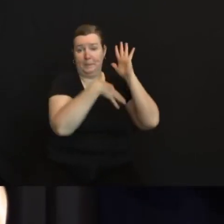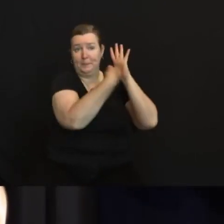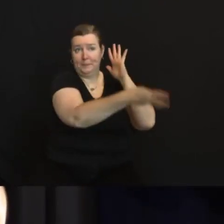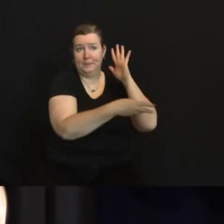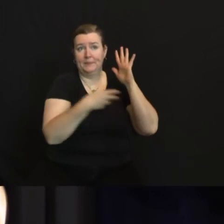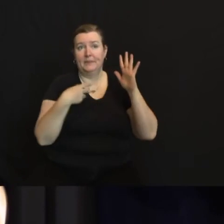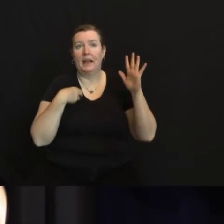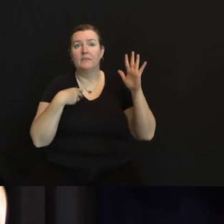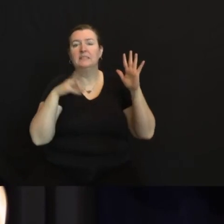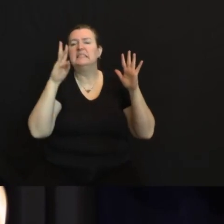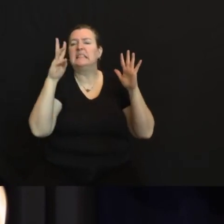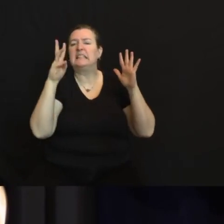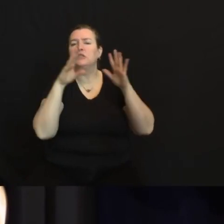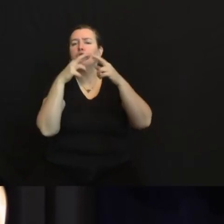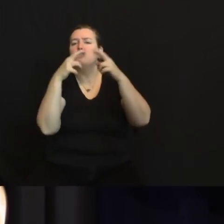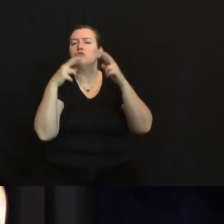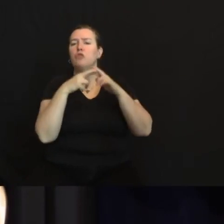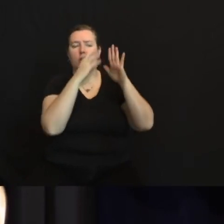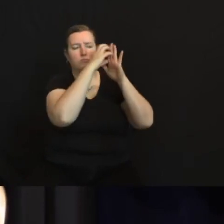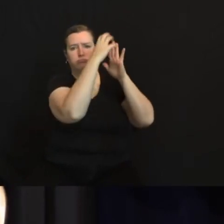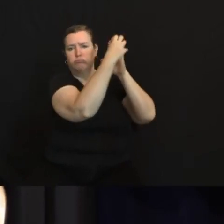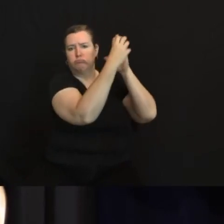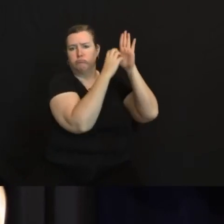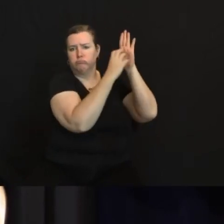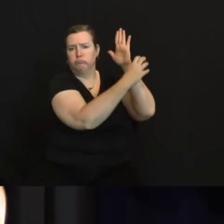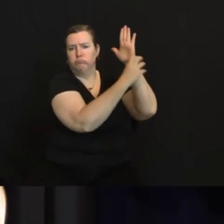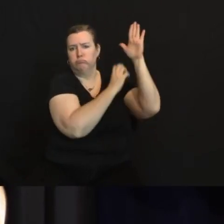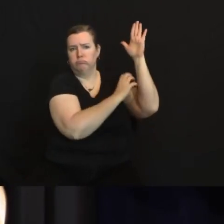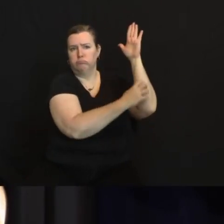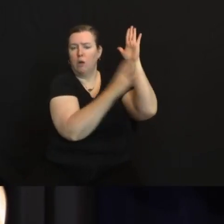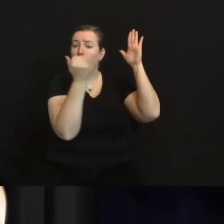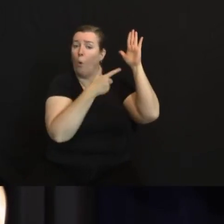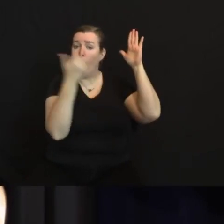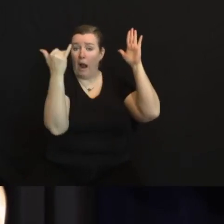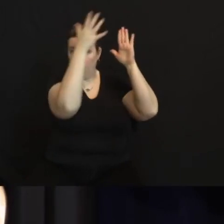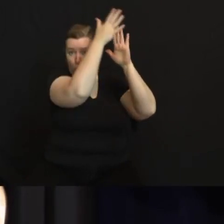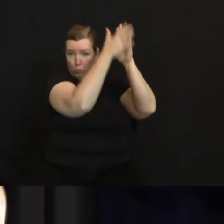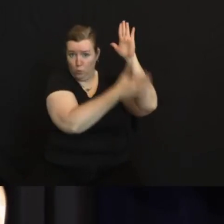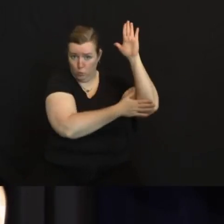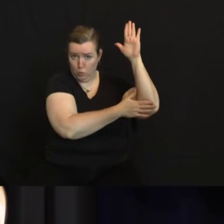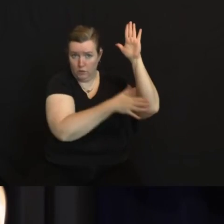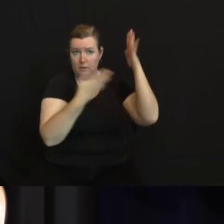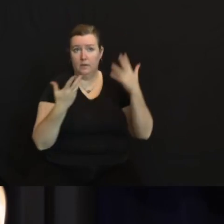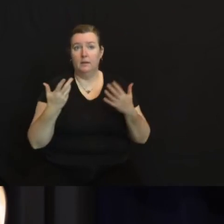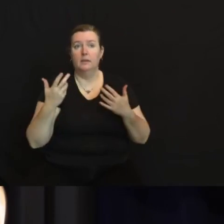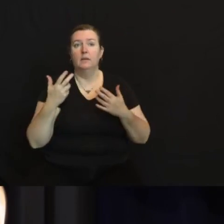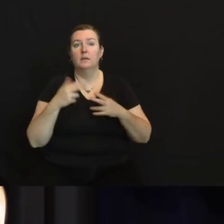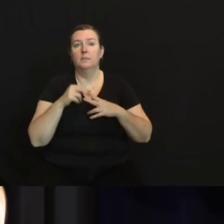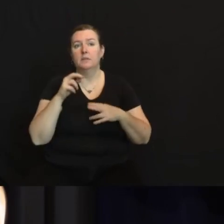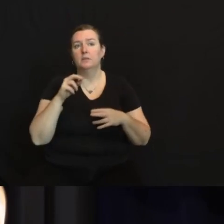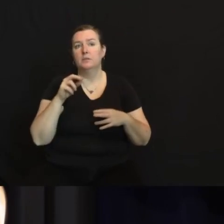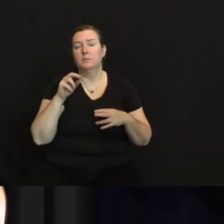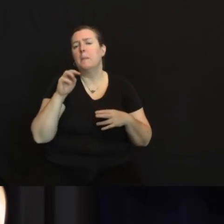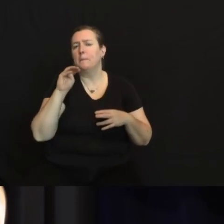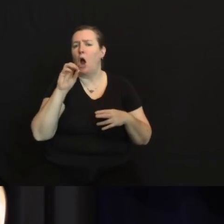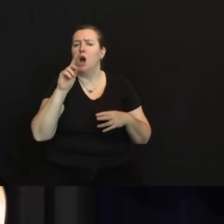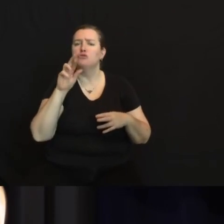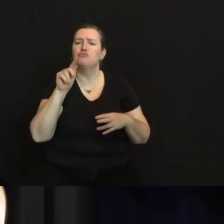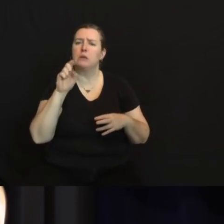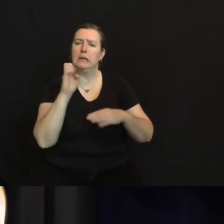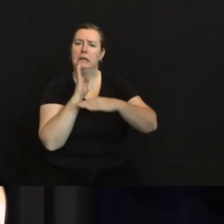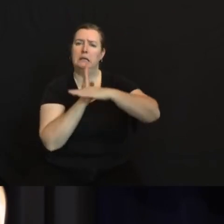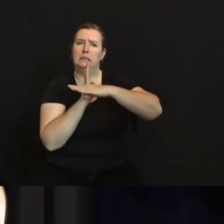regions. It's all yellow, which is moderate. And we look at that every week. And we'll